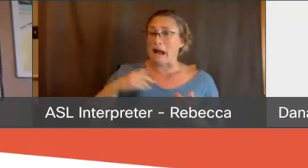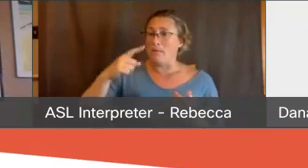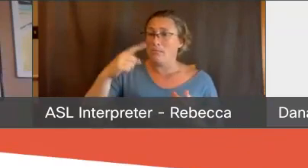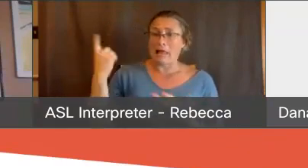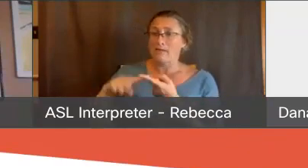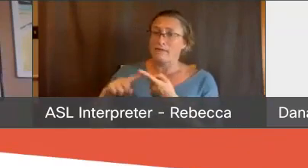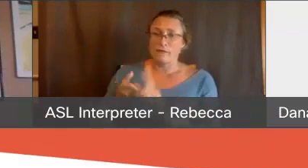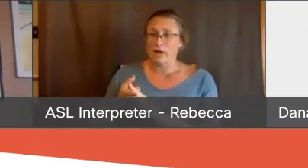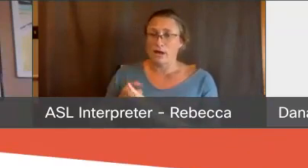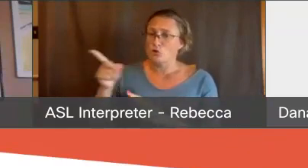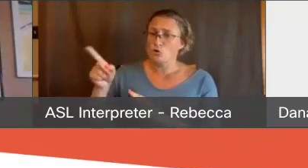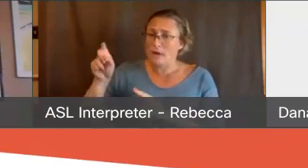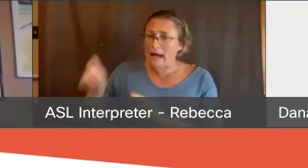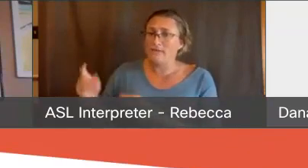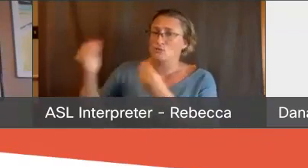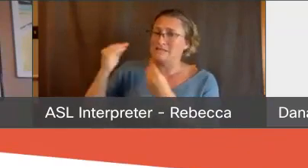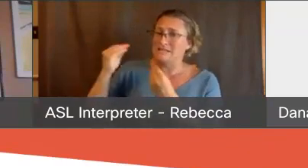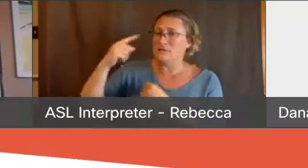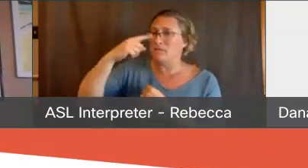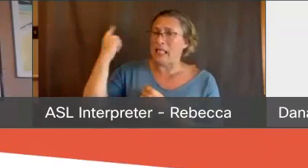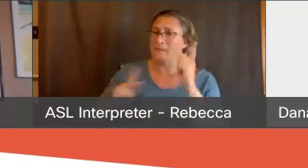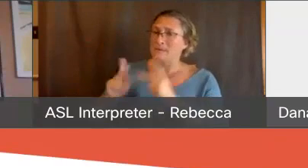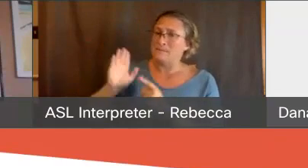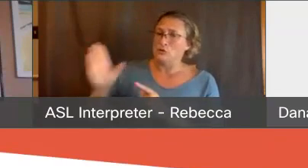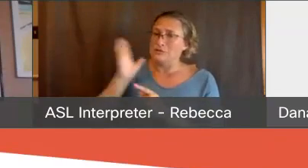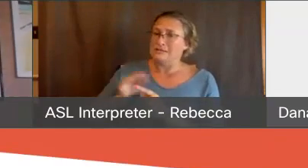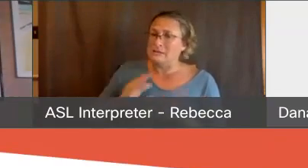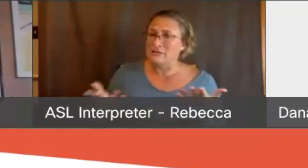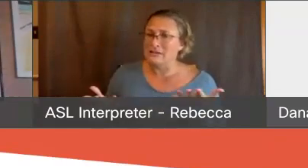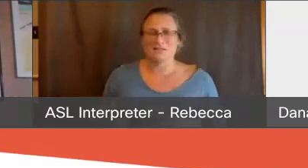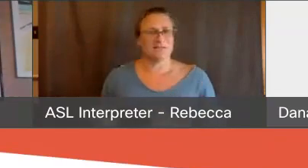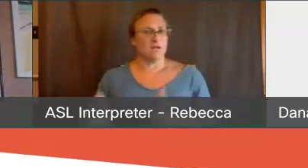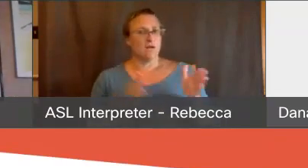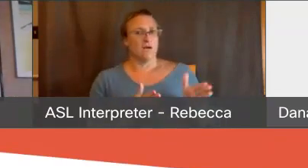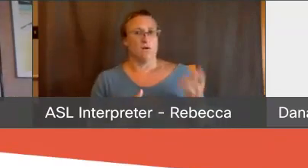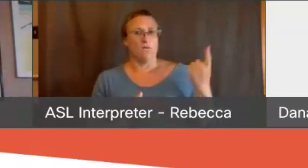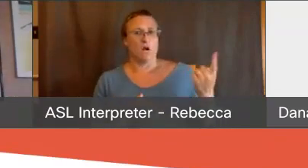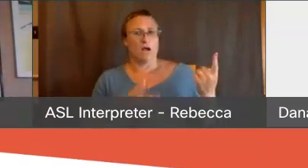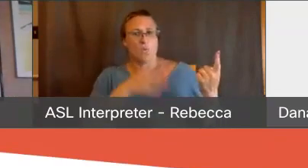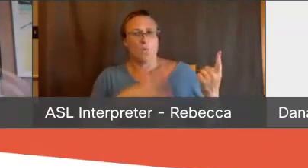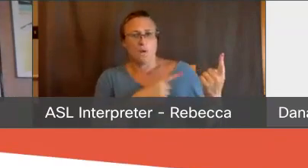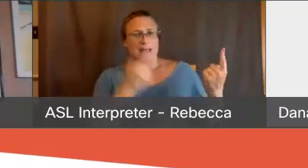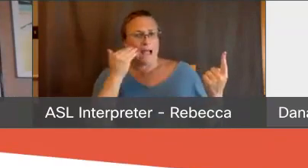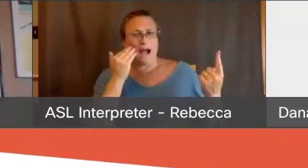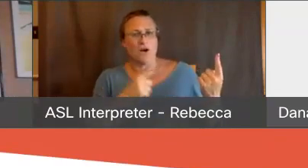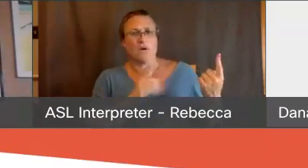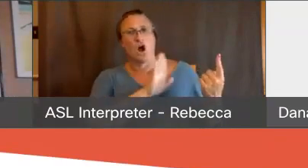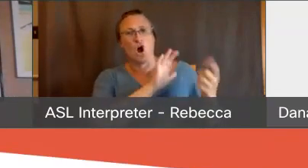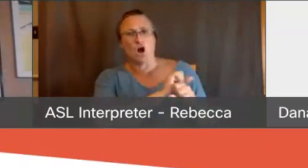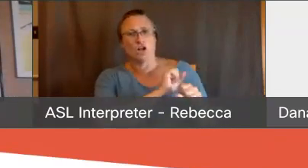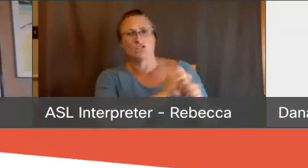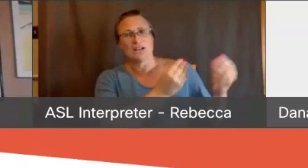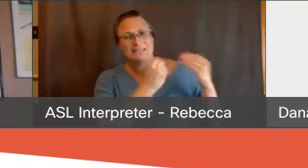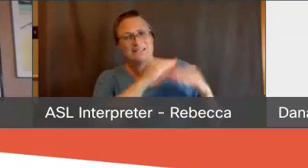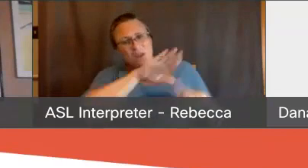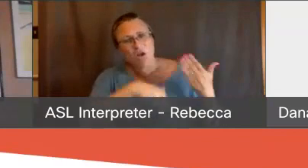about the experience of Black folks, or it's not my one, you know, female's job to teach me everything there is to know